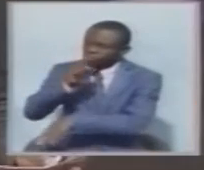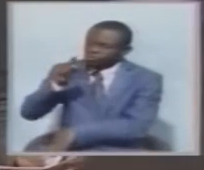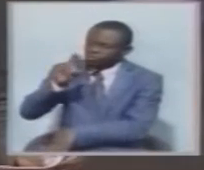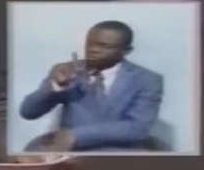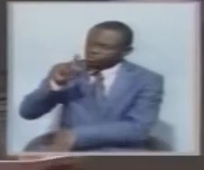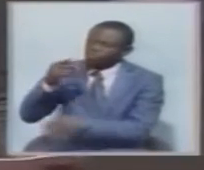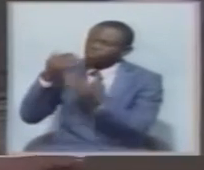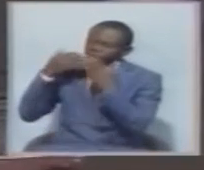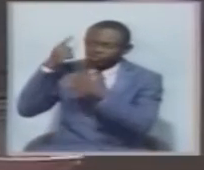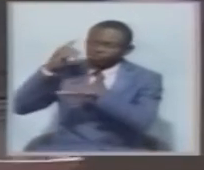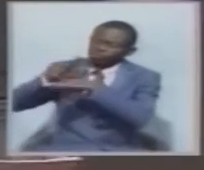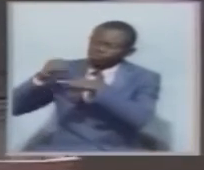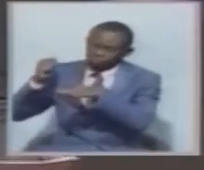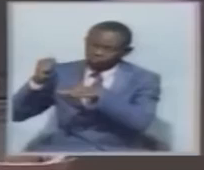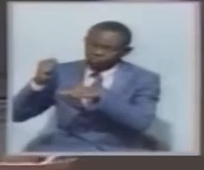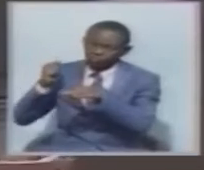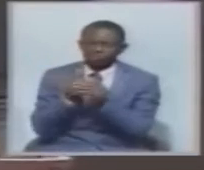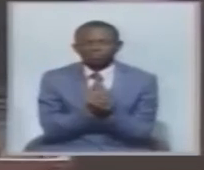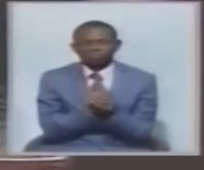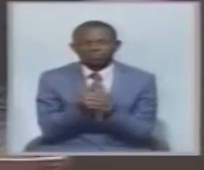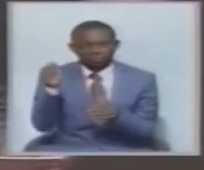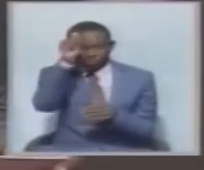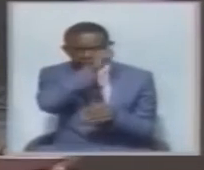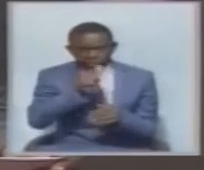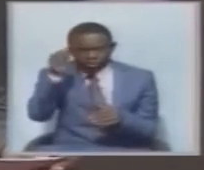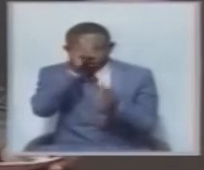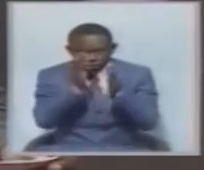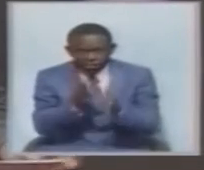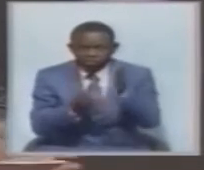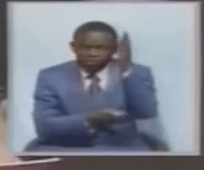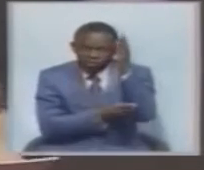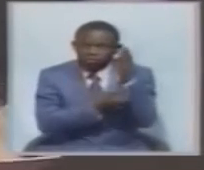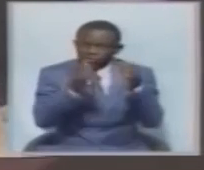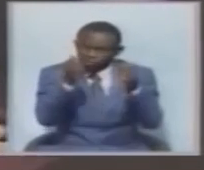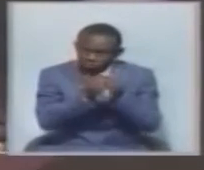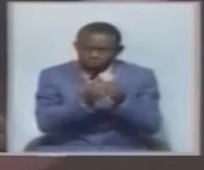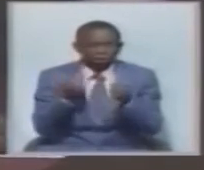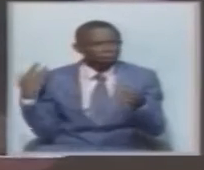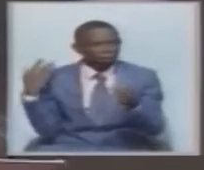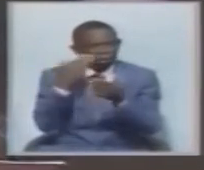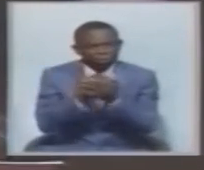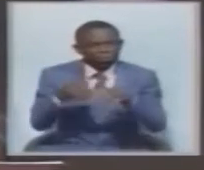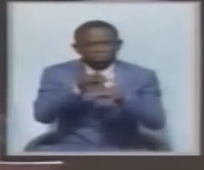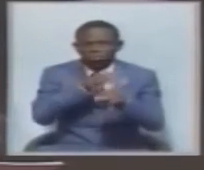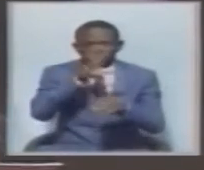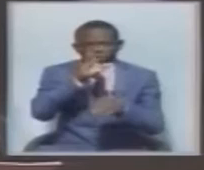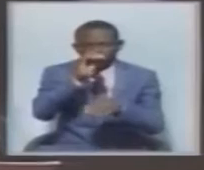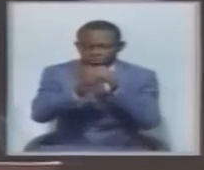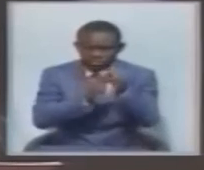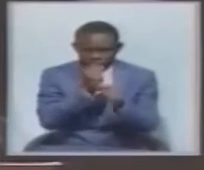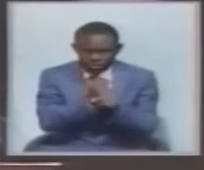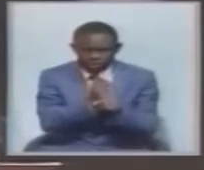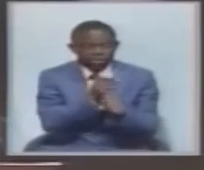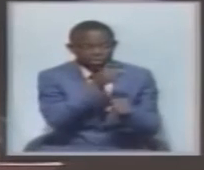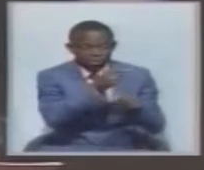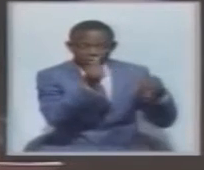The African Development Bank has been in existence for over 50 years, and our relationship with the bank as a country, we speak of